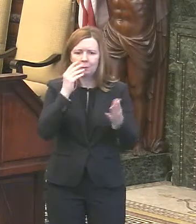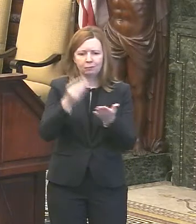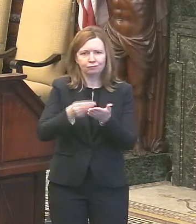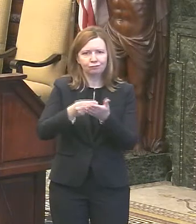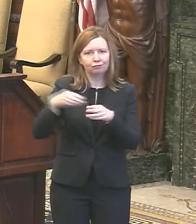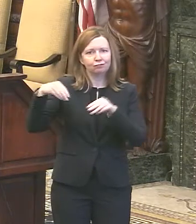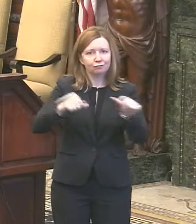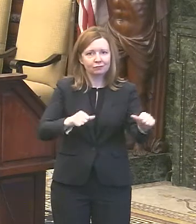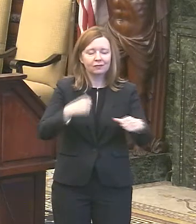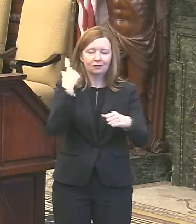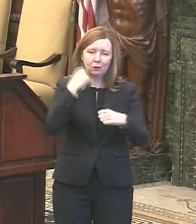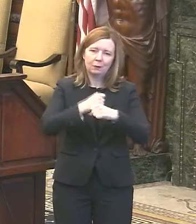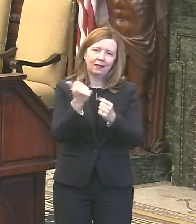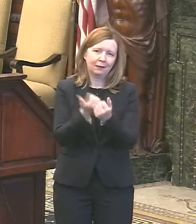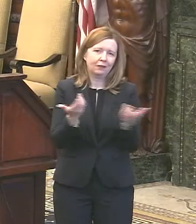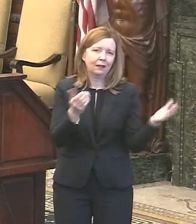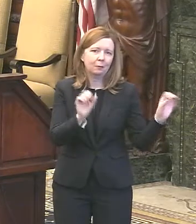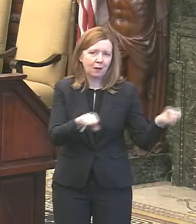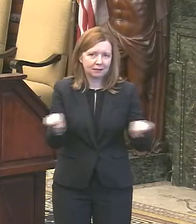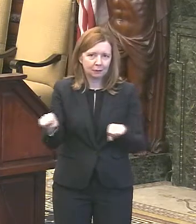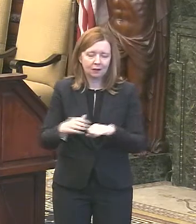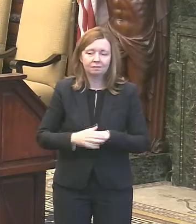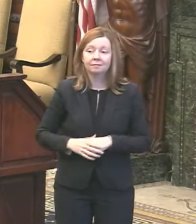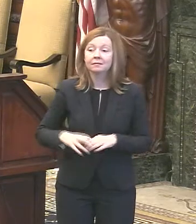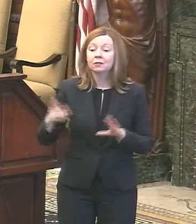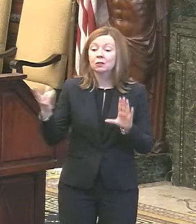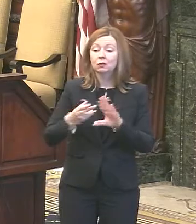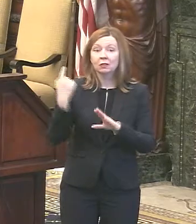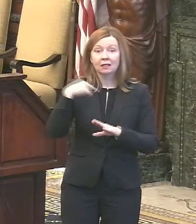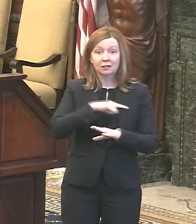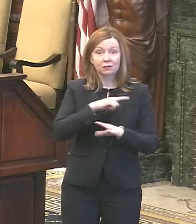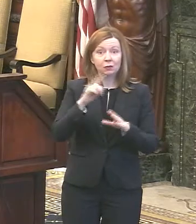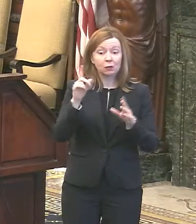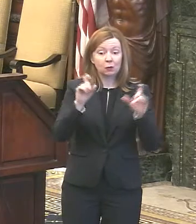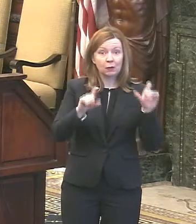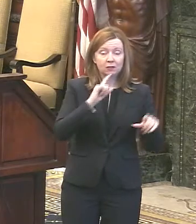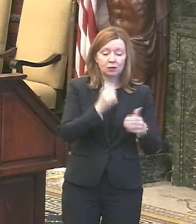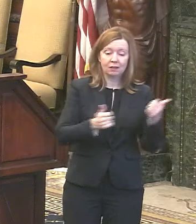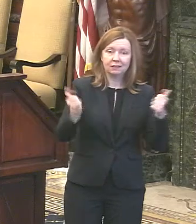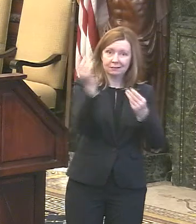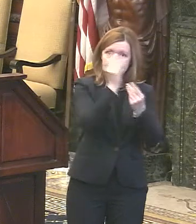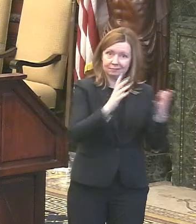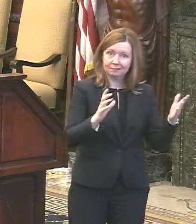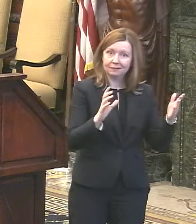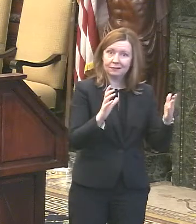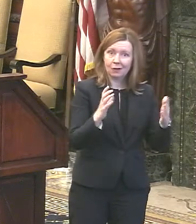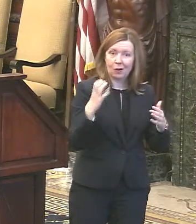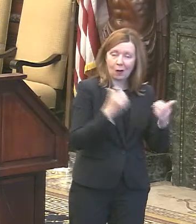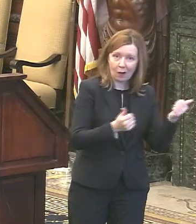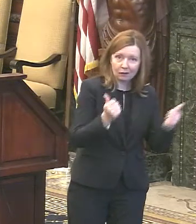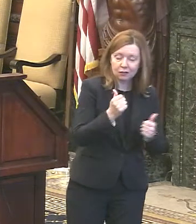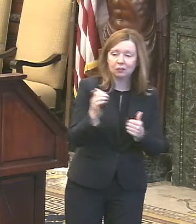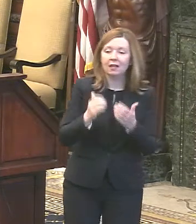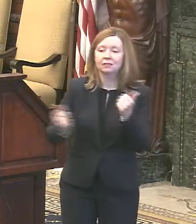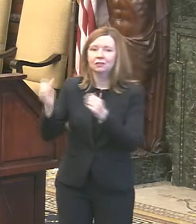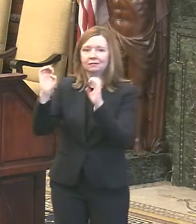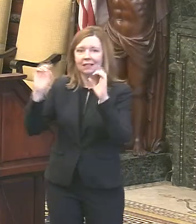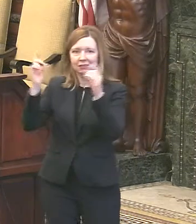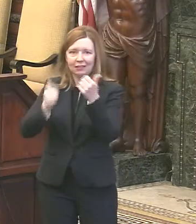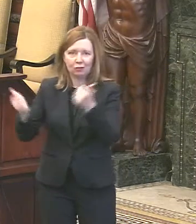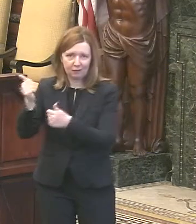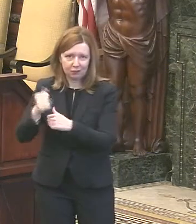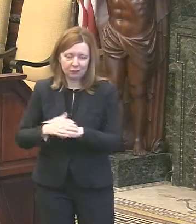initiative possible. Joining us for questions on this announcement are Chief Information Officer Mark Wheeler and Chief Education Officer Otis